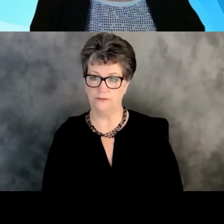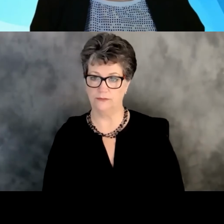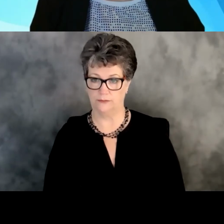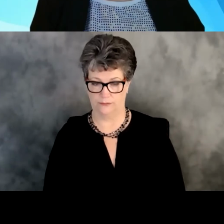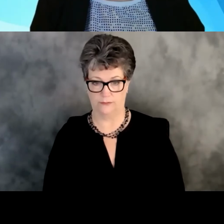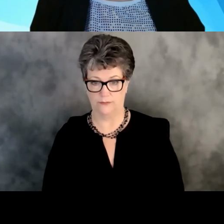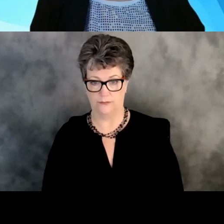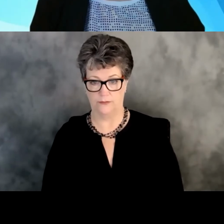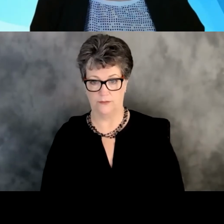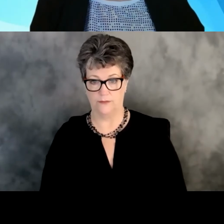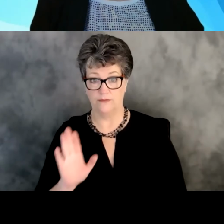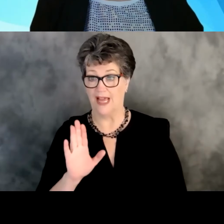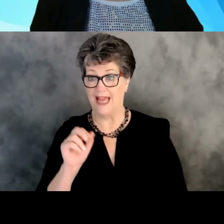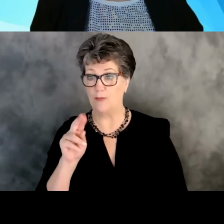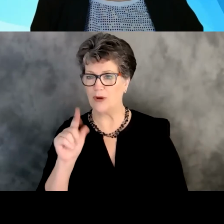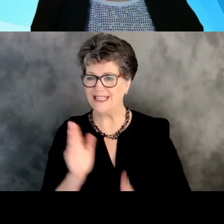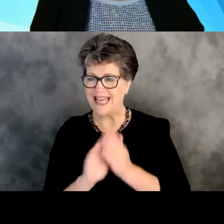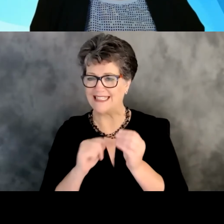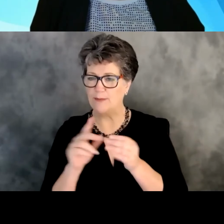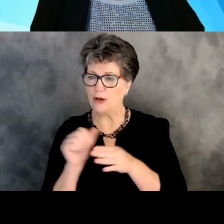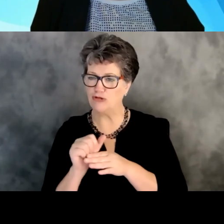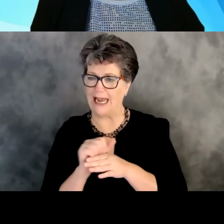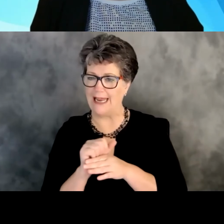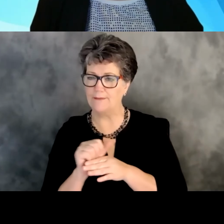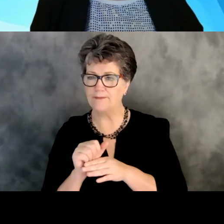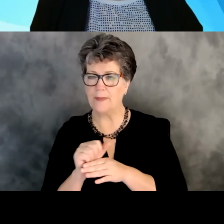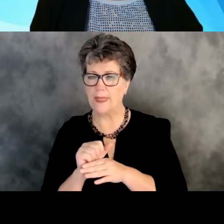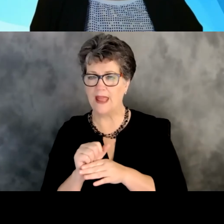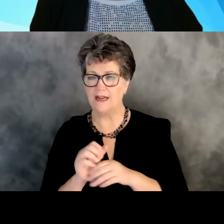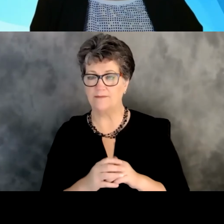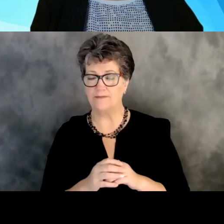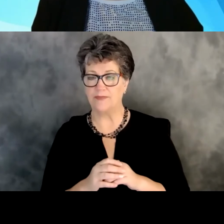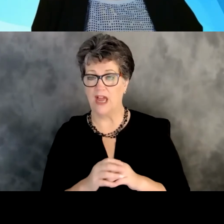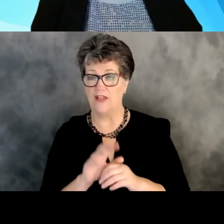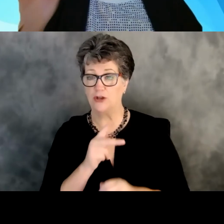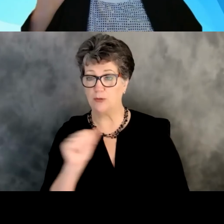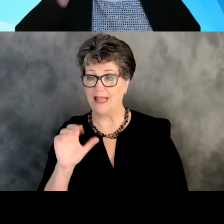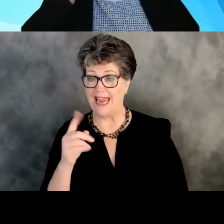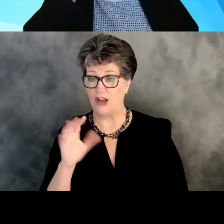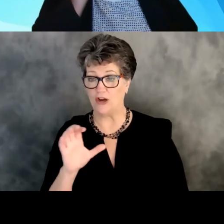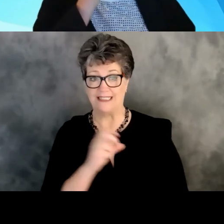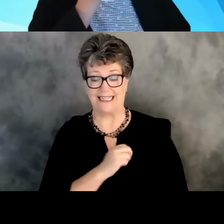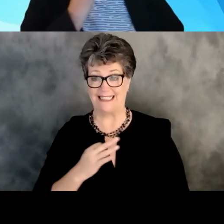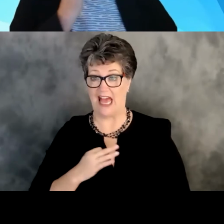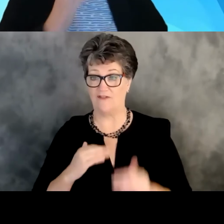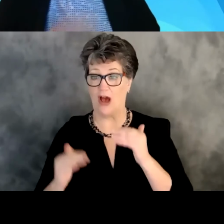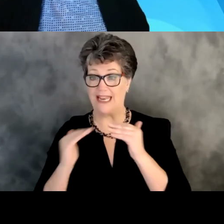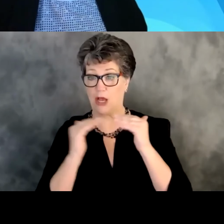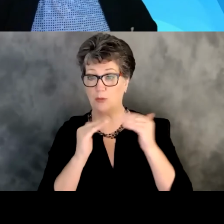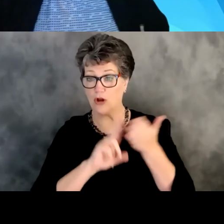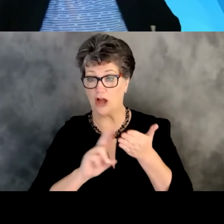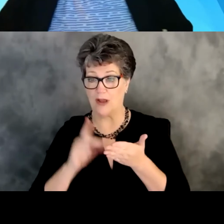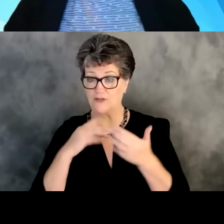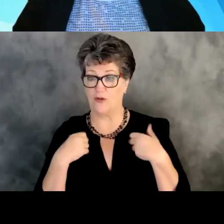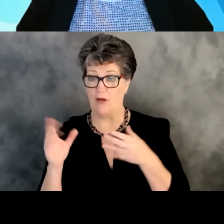Brenda's asking about training to AAA and ADRC staff on equitable contracts with health